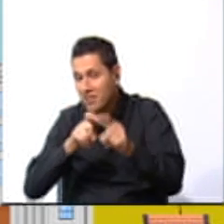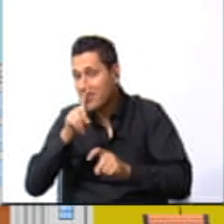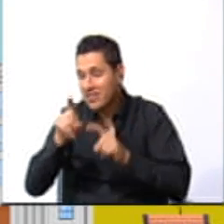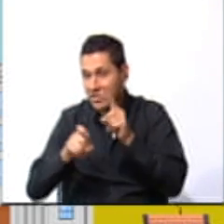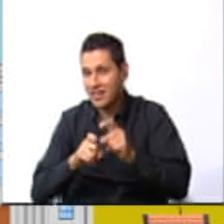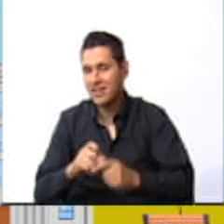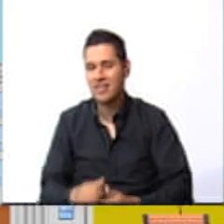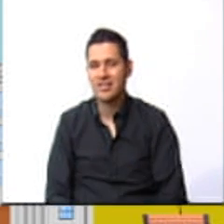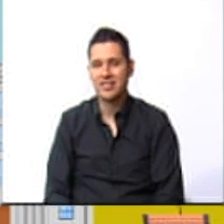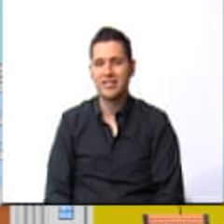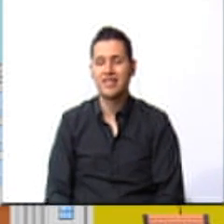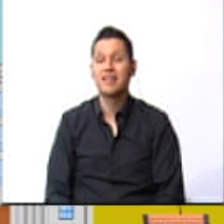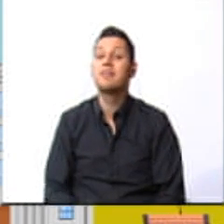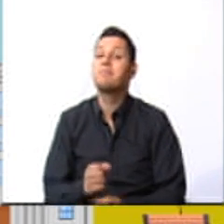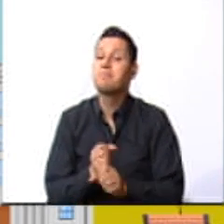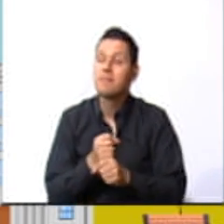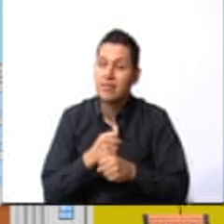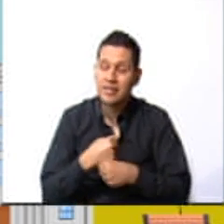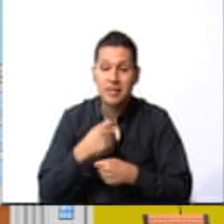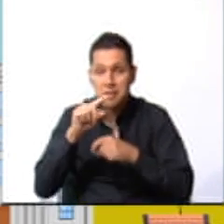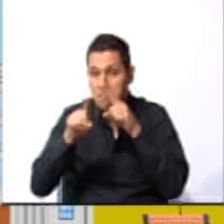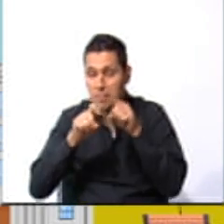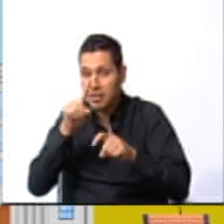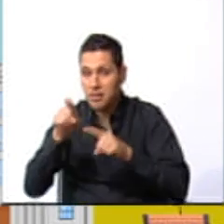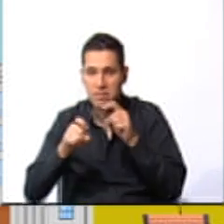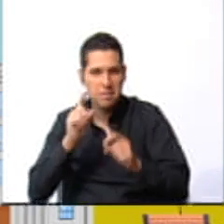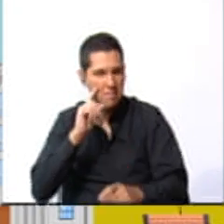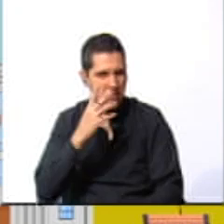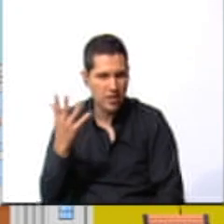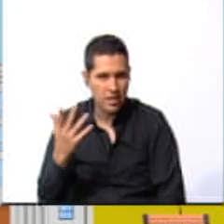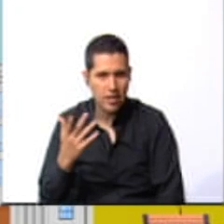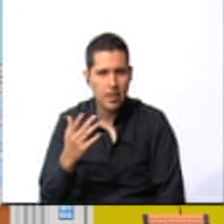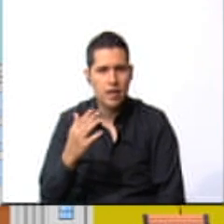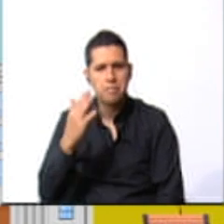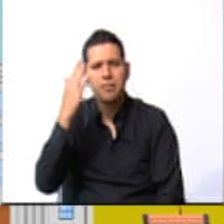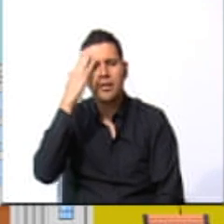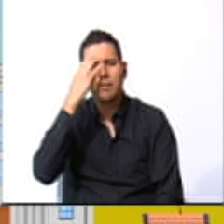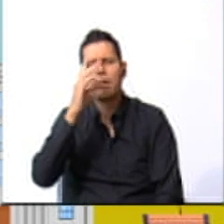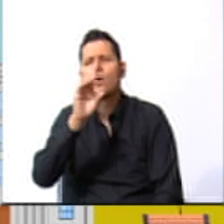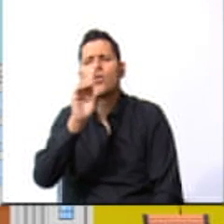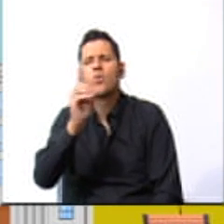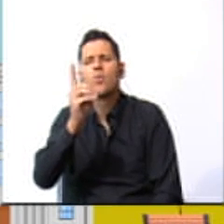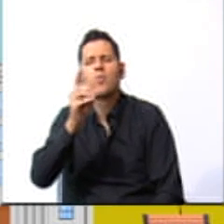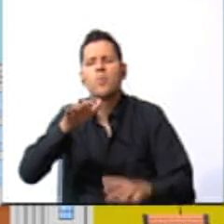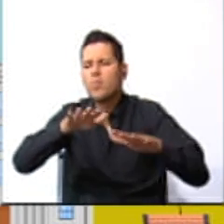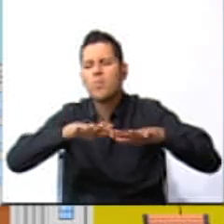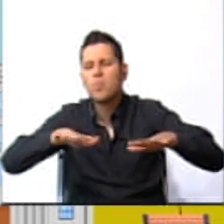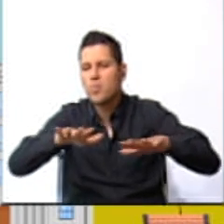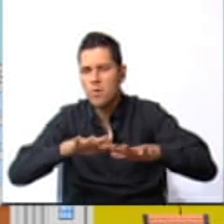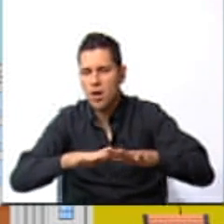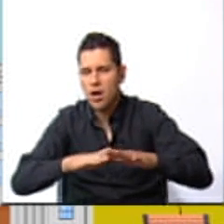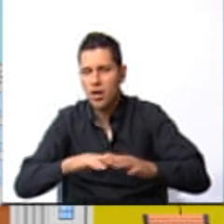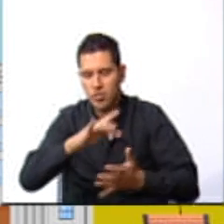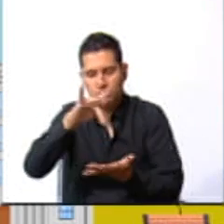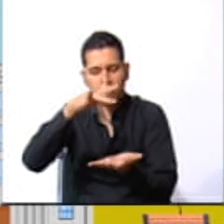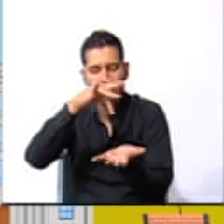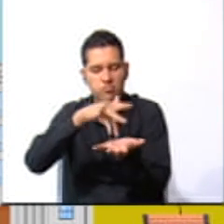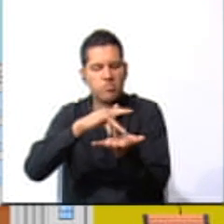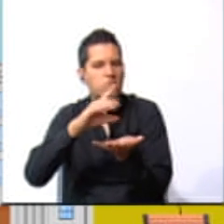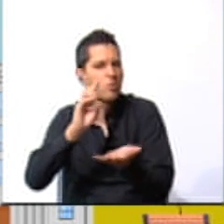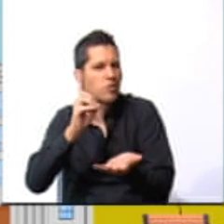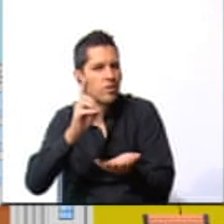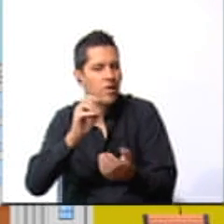questions. Van a hacer preguntas para localizar un lugar. Let's watch the